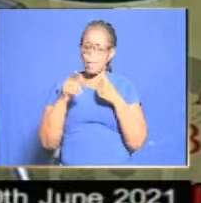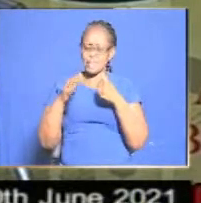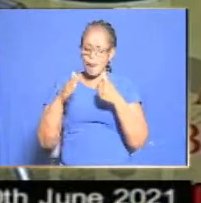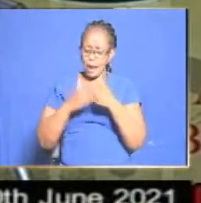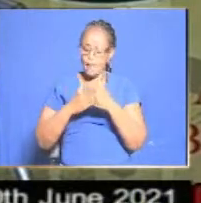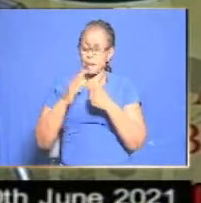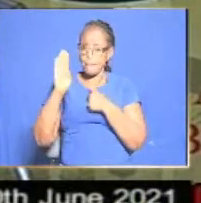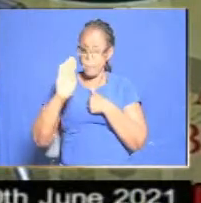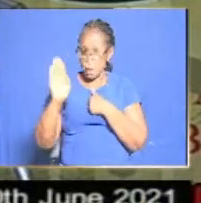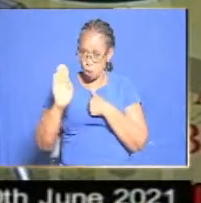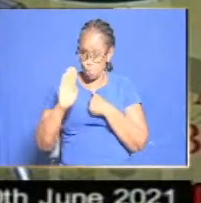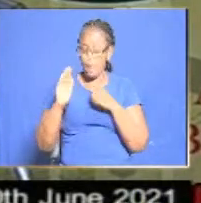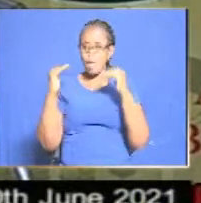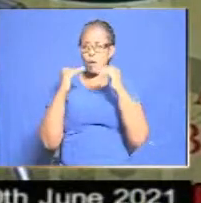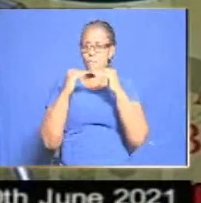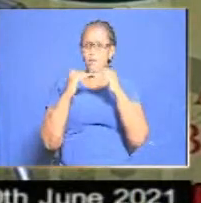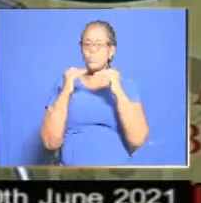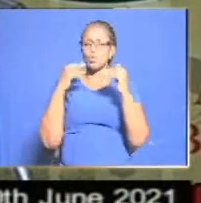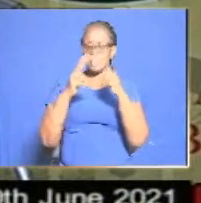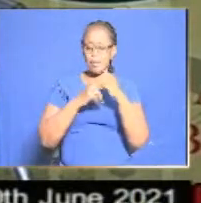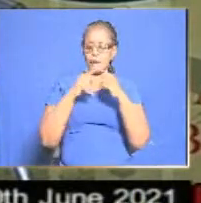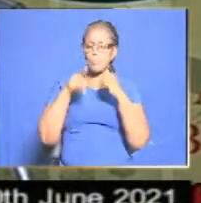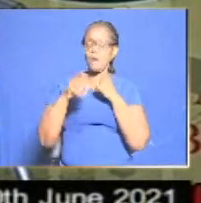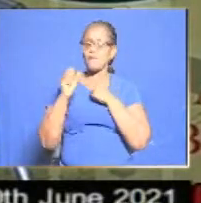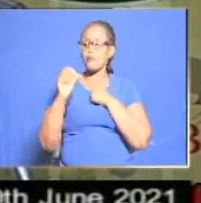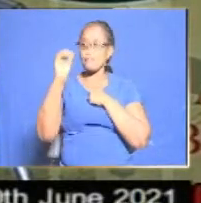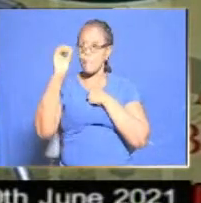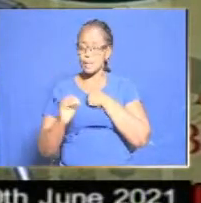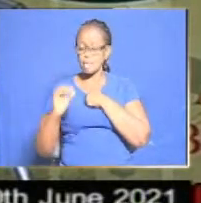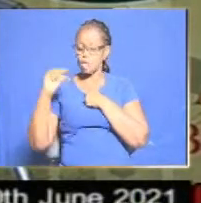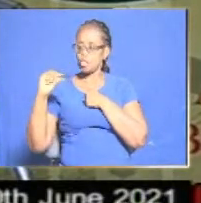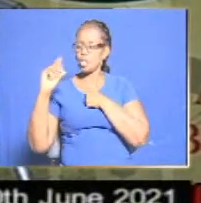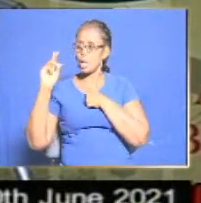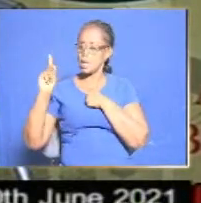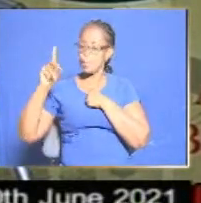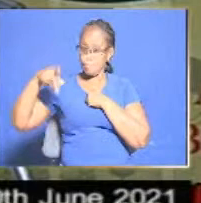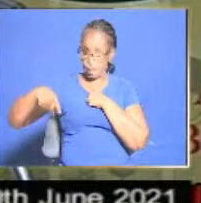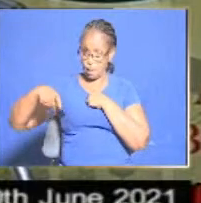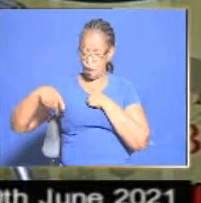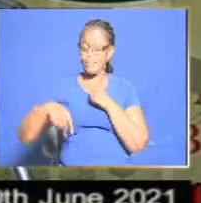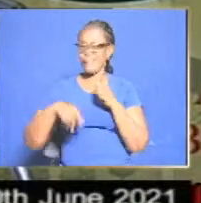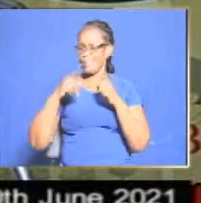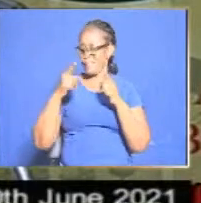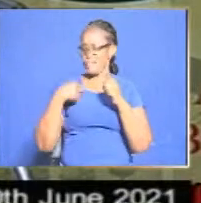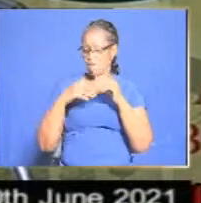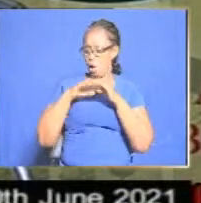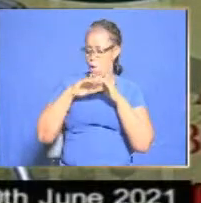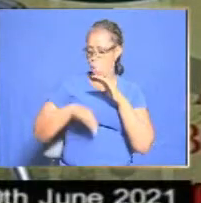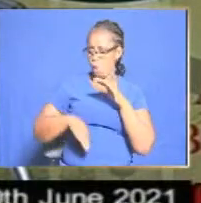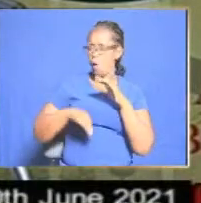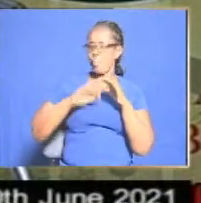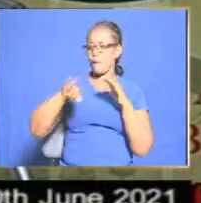₱929.7 billion, equivalent to 7.5% of GDP. This fiscal deficit is lower than